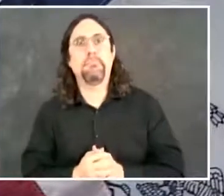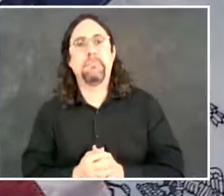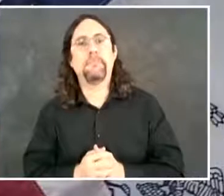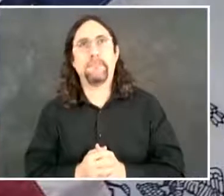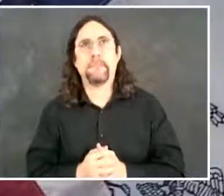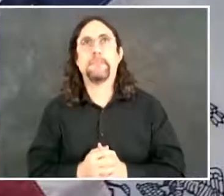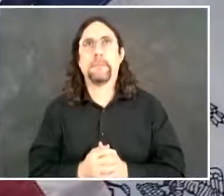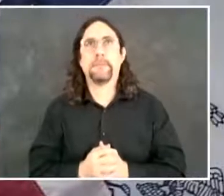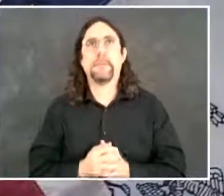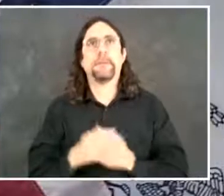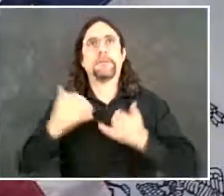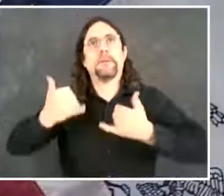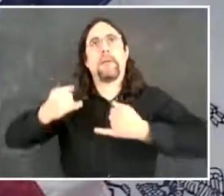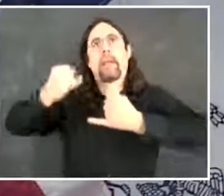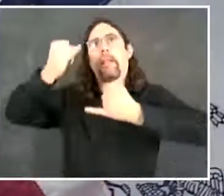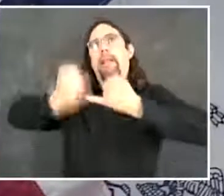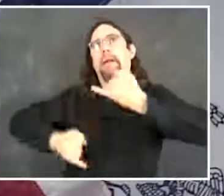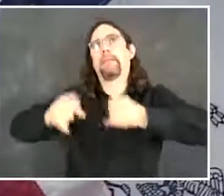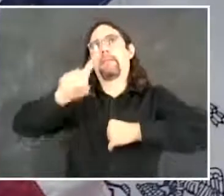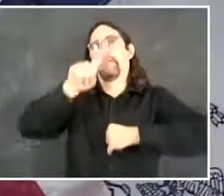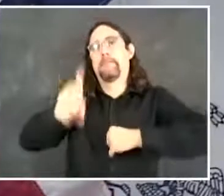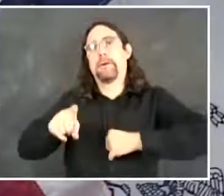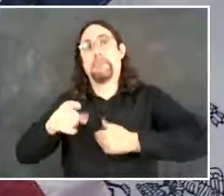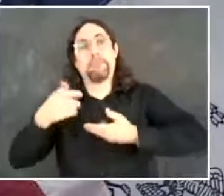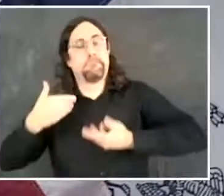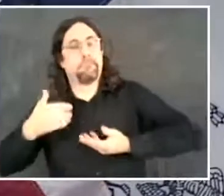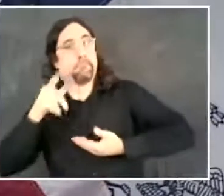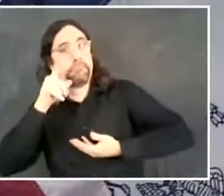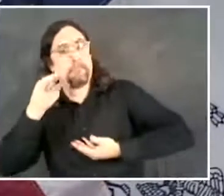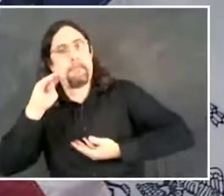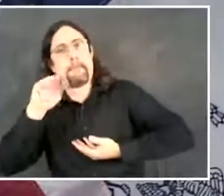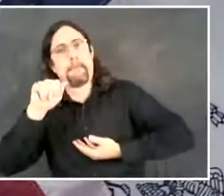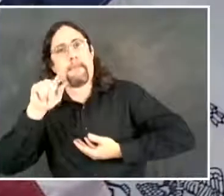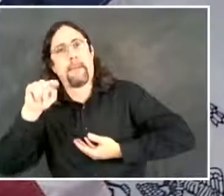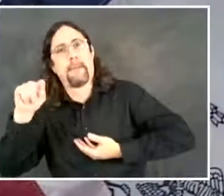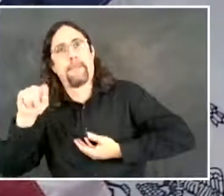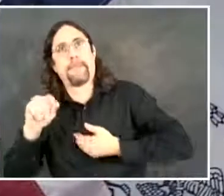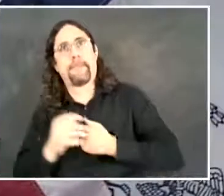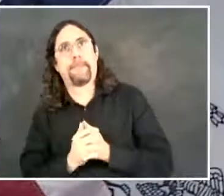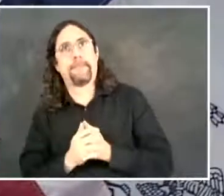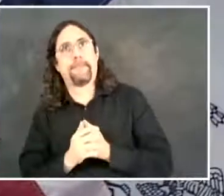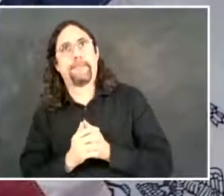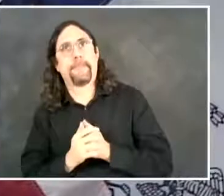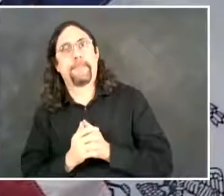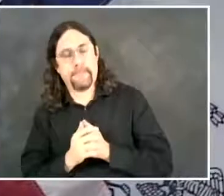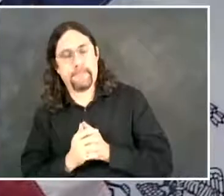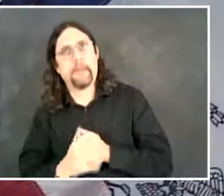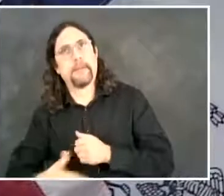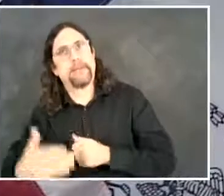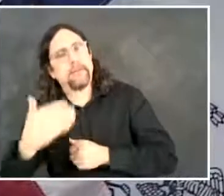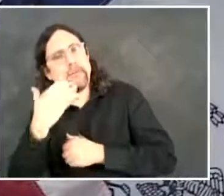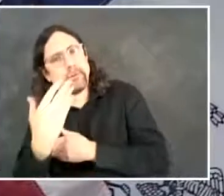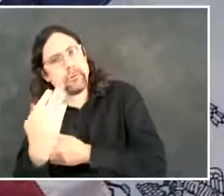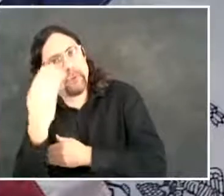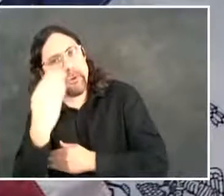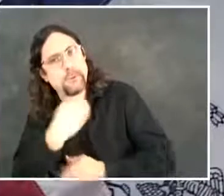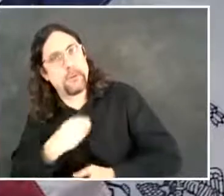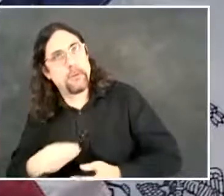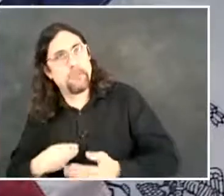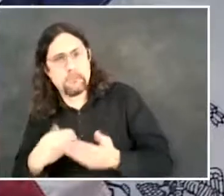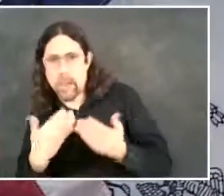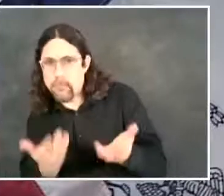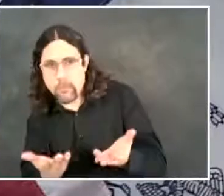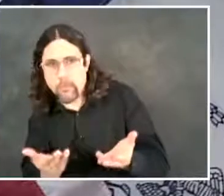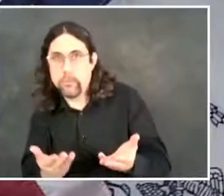Hey, good morning, Mayor. How are you? Good, Matt. How are you? I'm okay. I'm wondering how